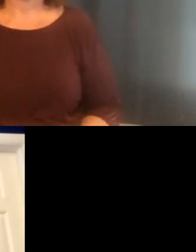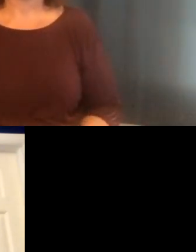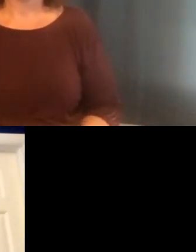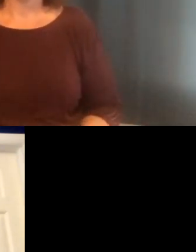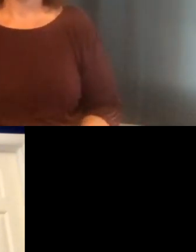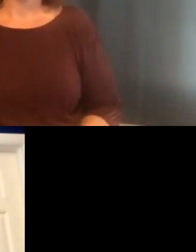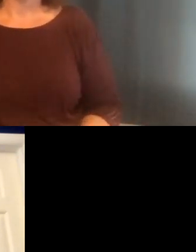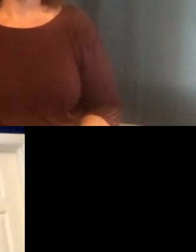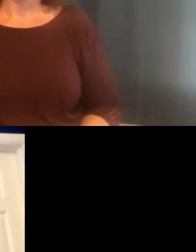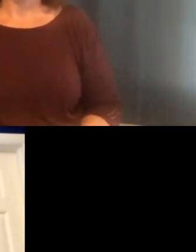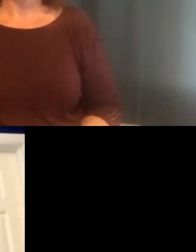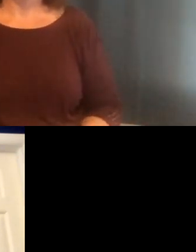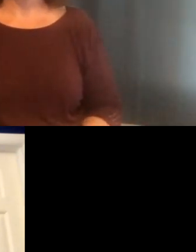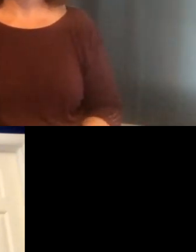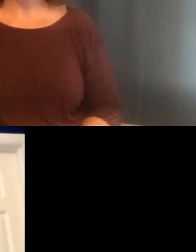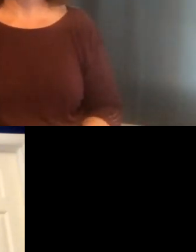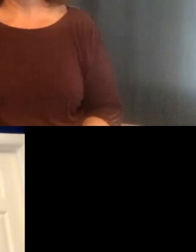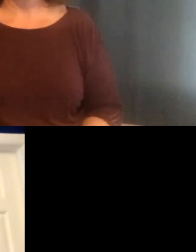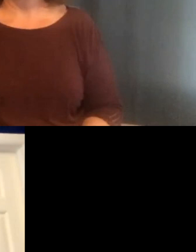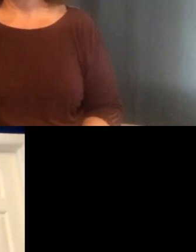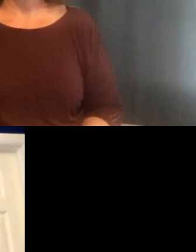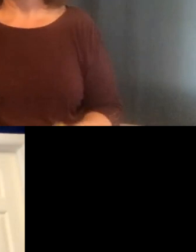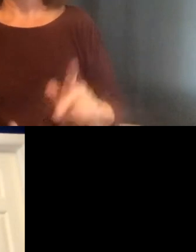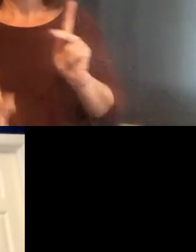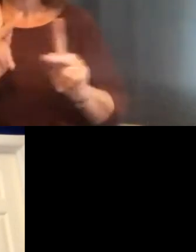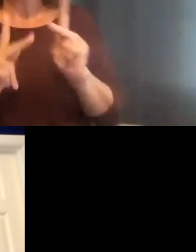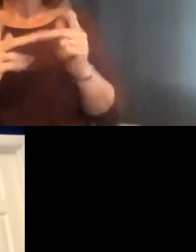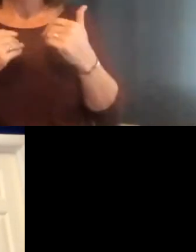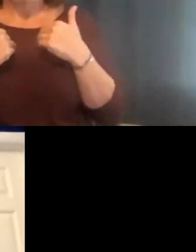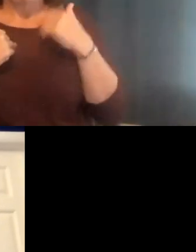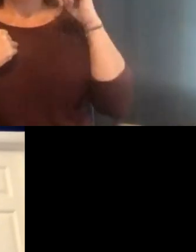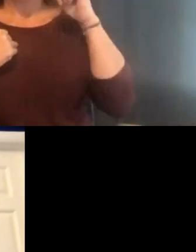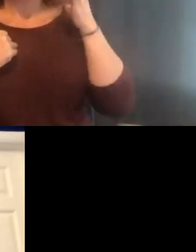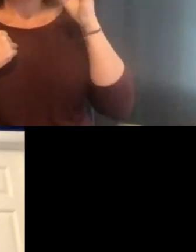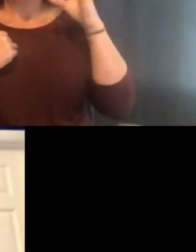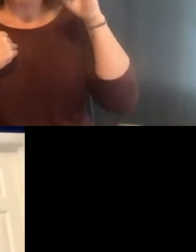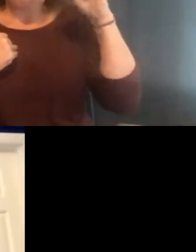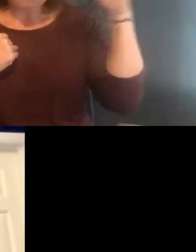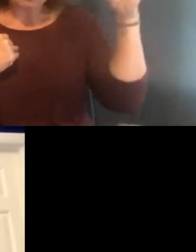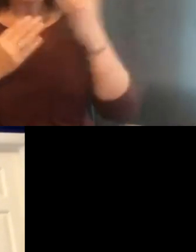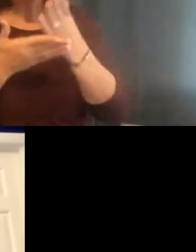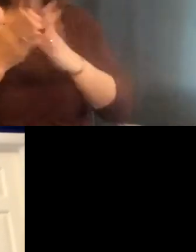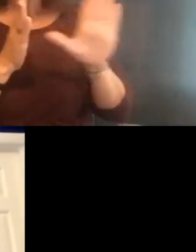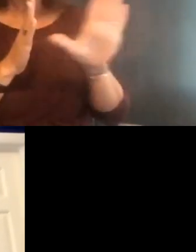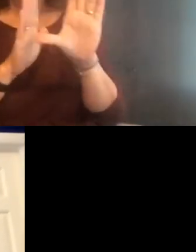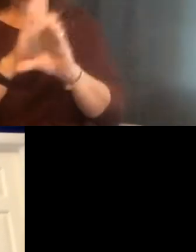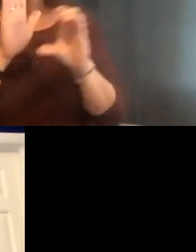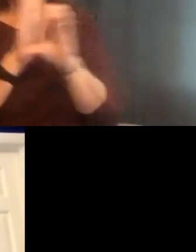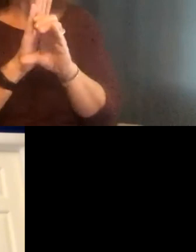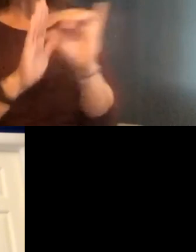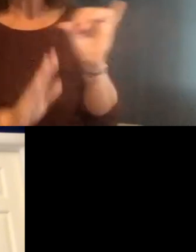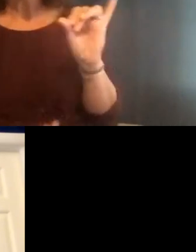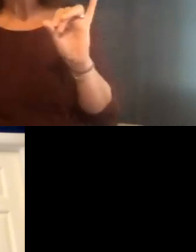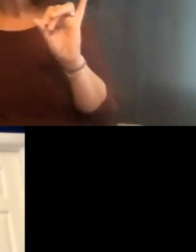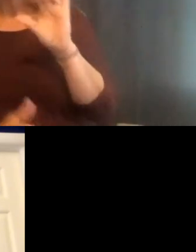Some of the characteristics of the people with nightmares that you mentioned in terms of imagery and sensory responsivity are similar